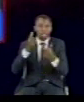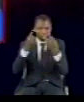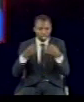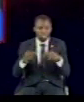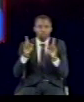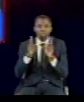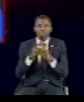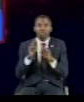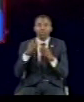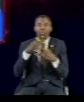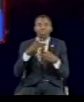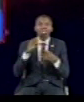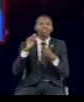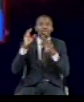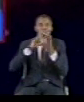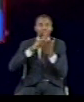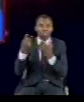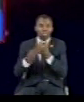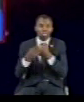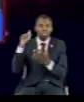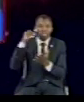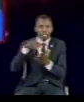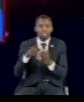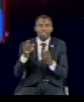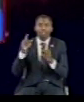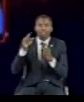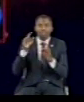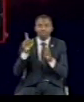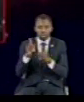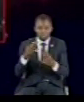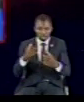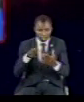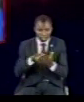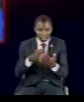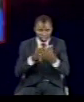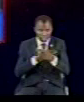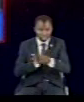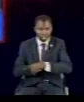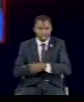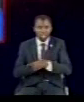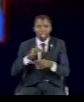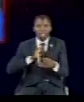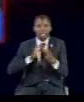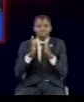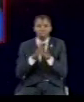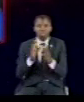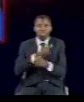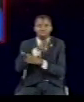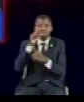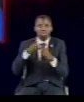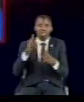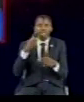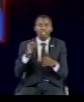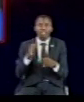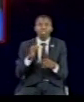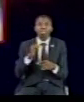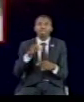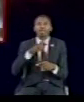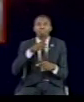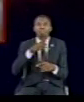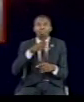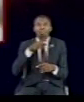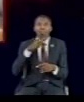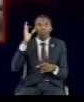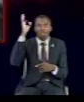prayed. Today, I prayed. When the pastor was preaching, I was coughing. So I